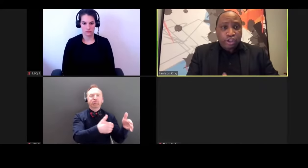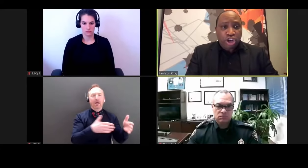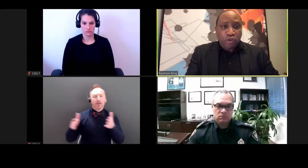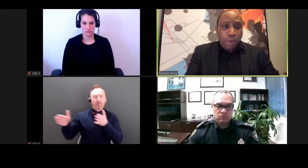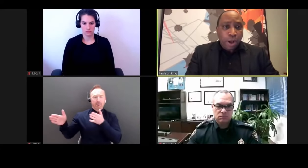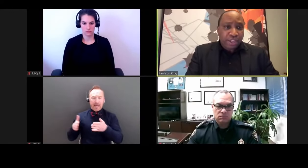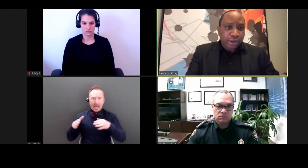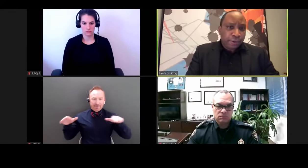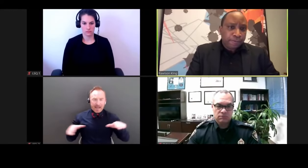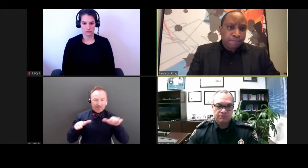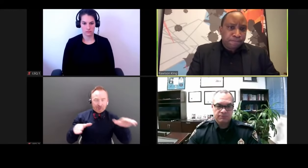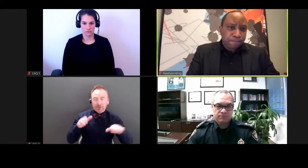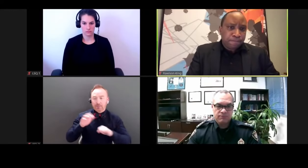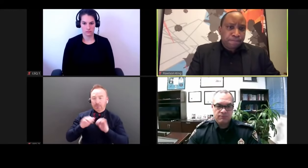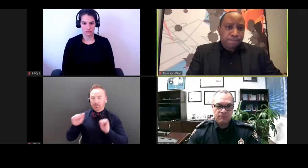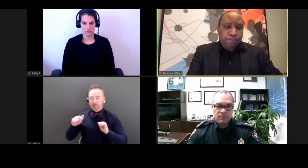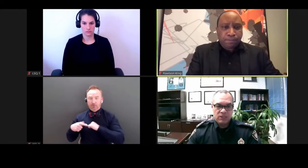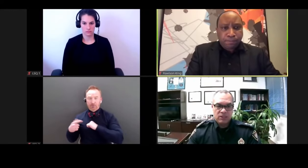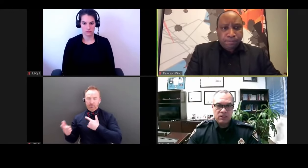residents, to general public.